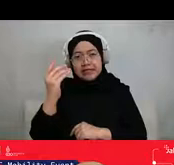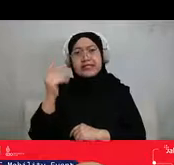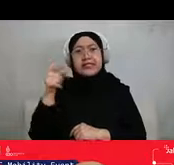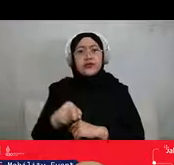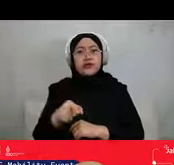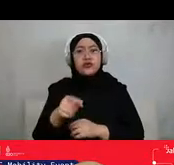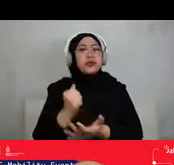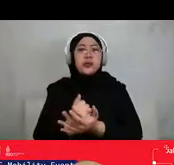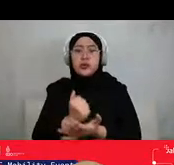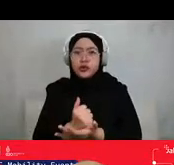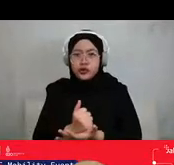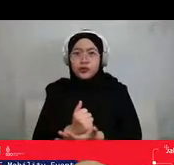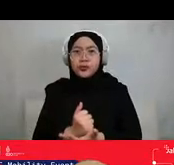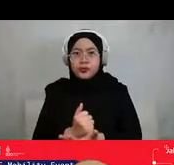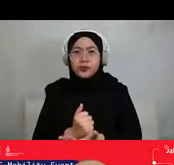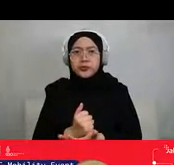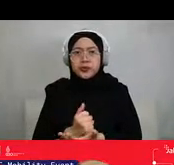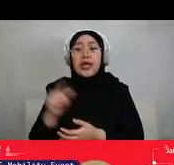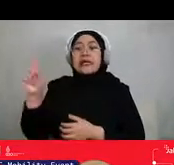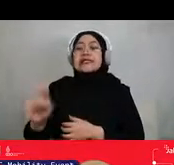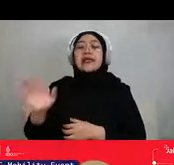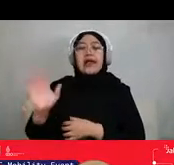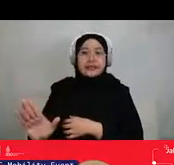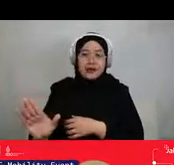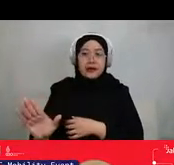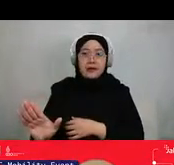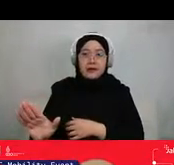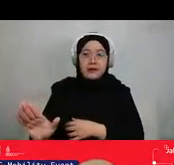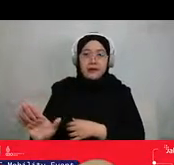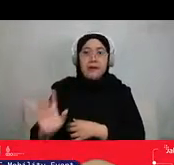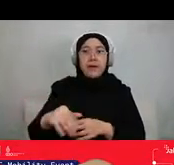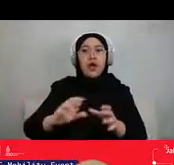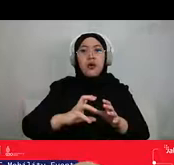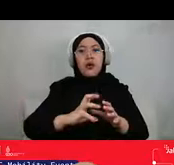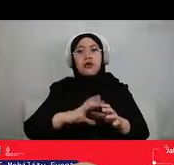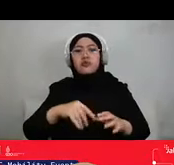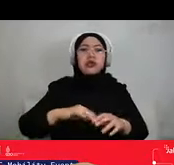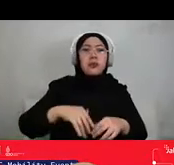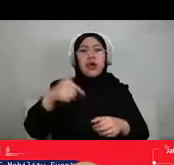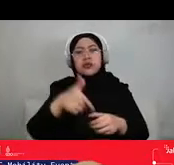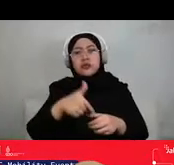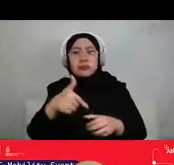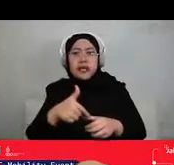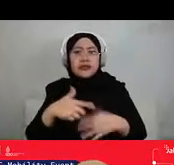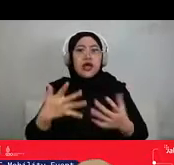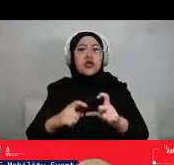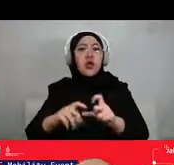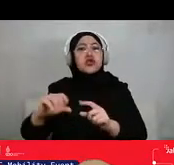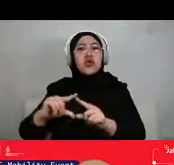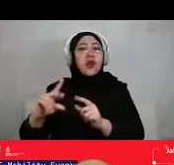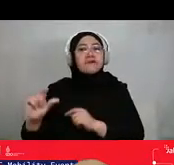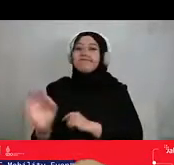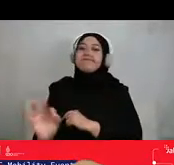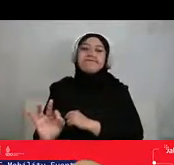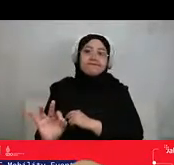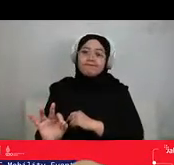is a big battery on board, which is supposed to provide it the range required to do its